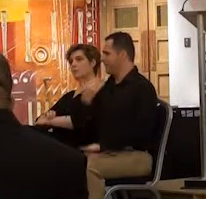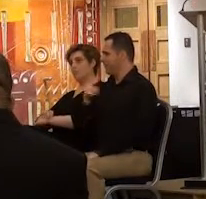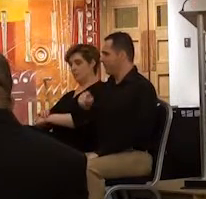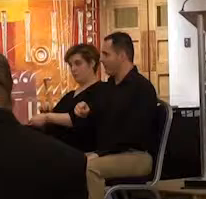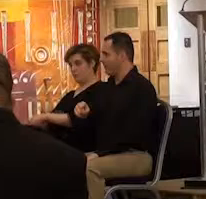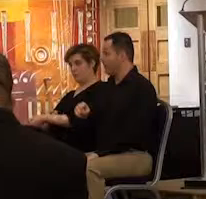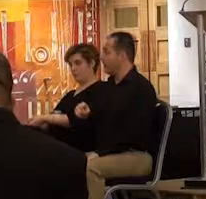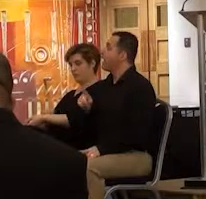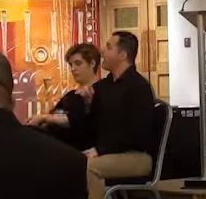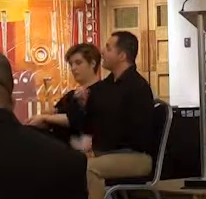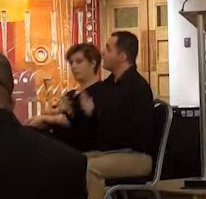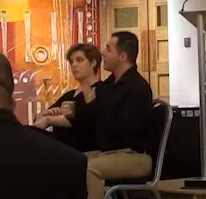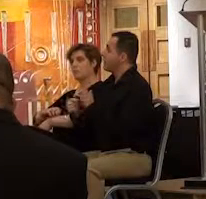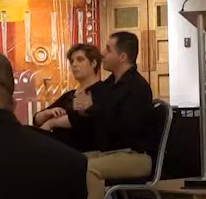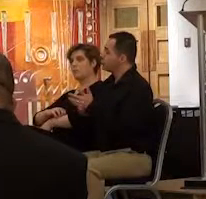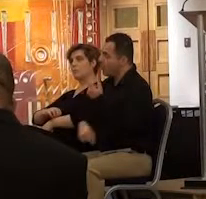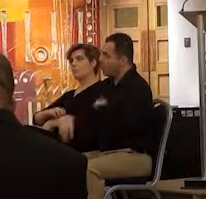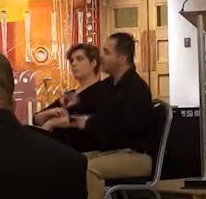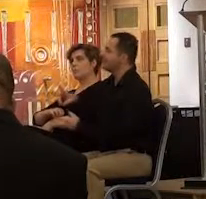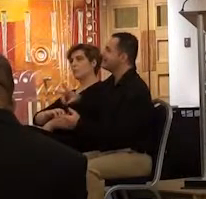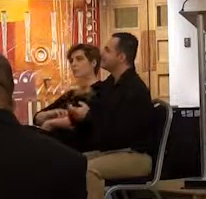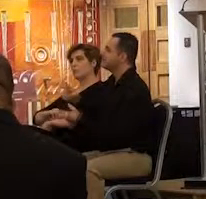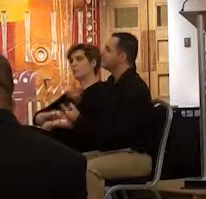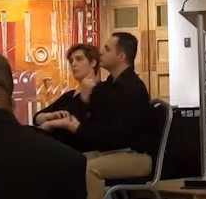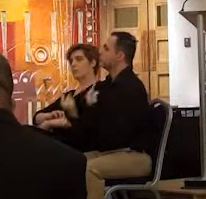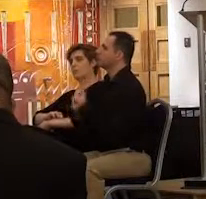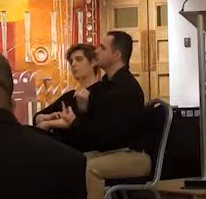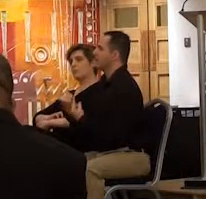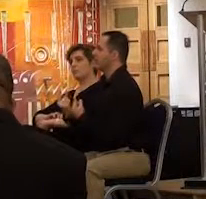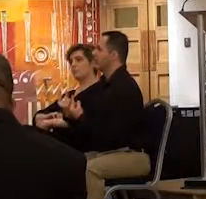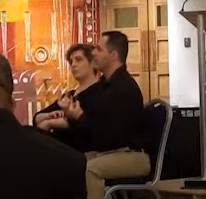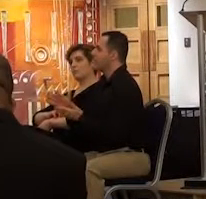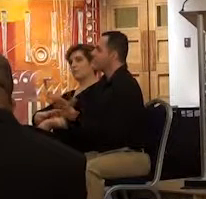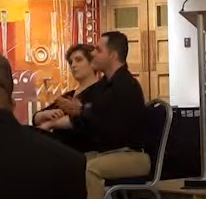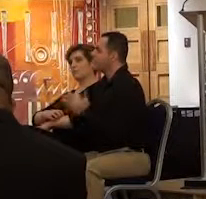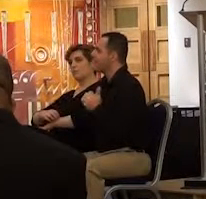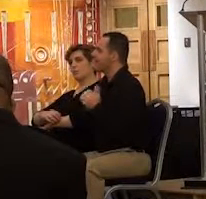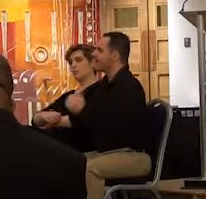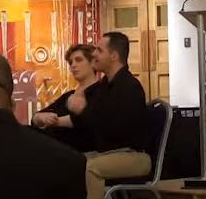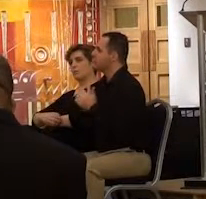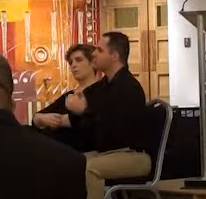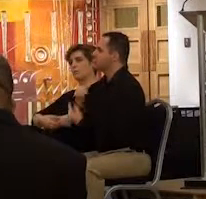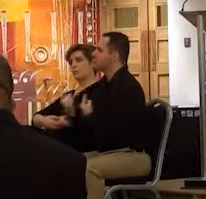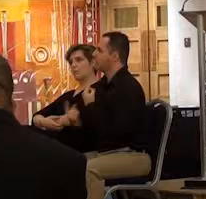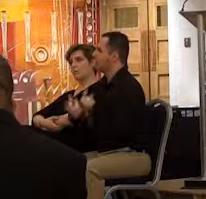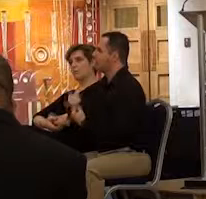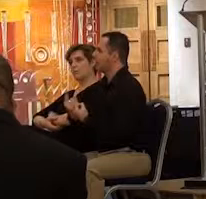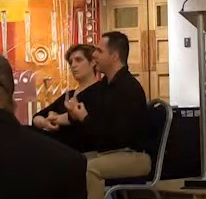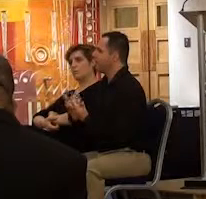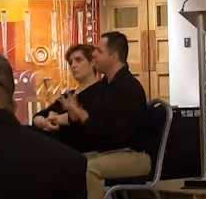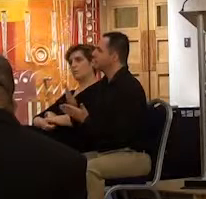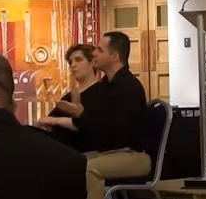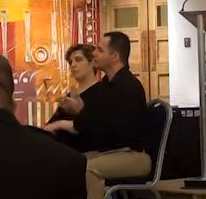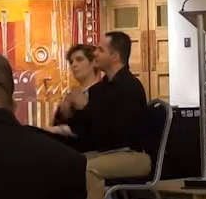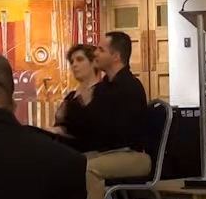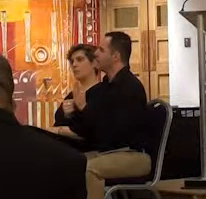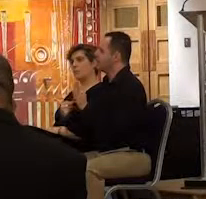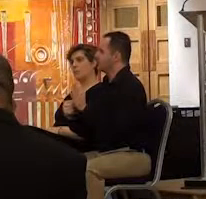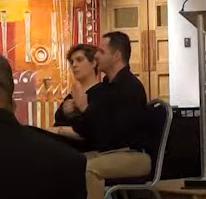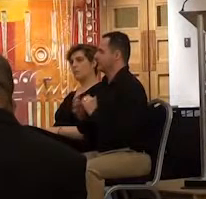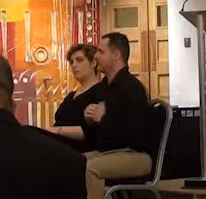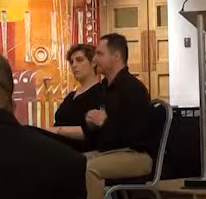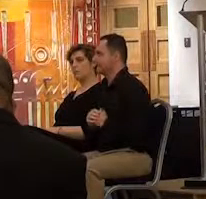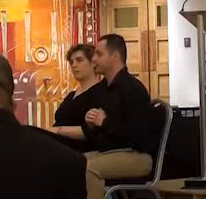our staff to listen to all our children. So that sense of valuing everybody having a voice is really important. But